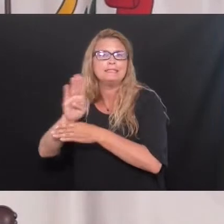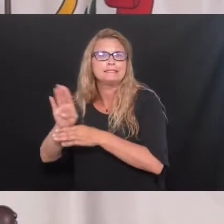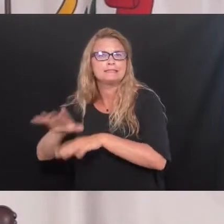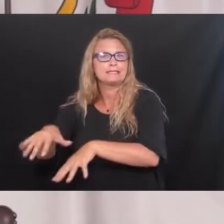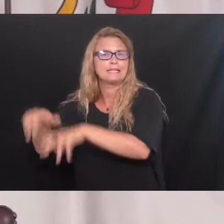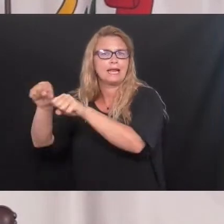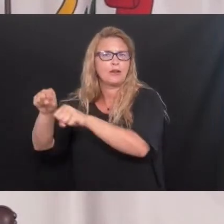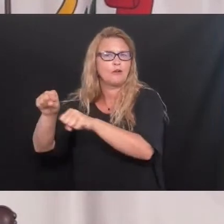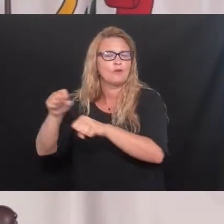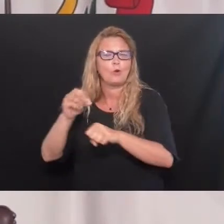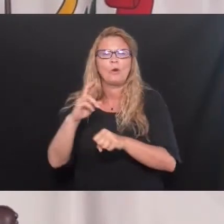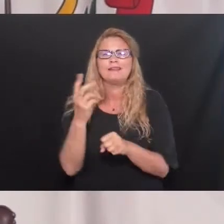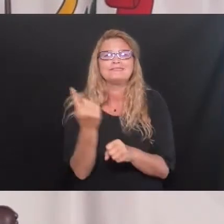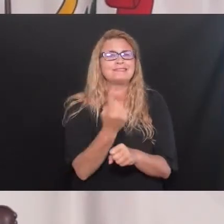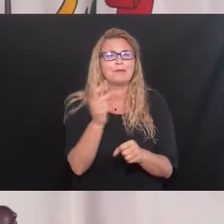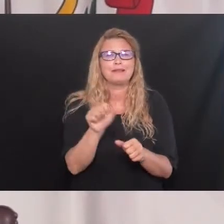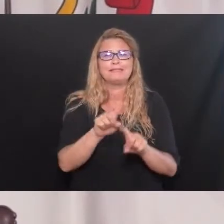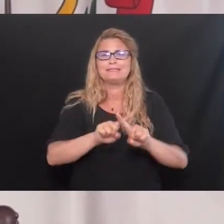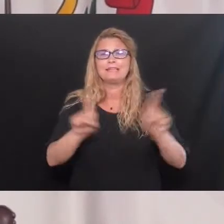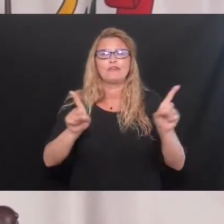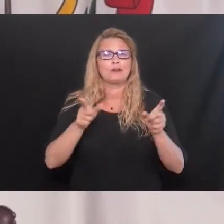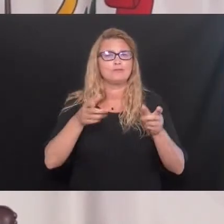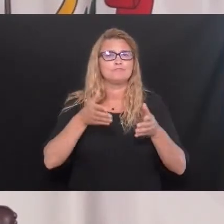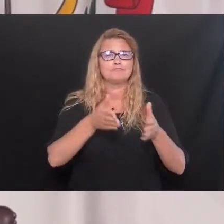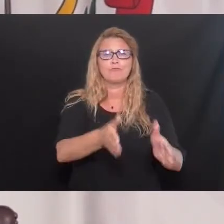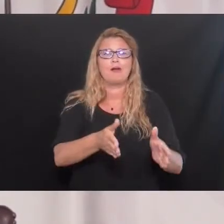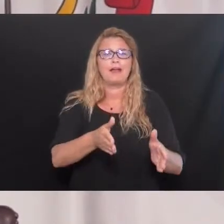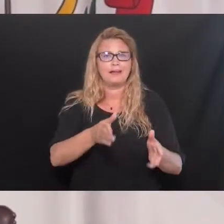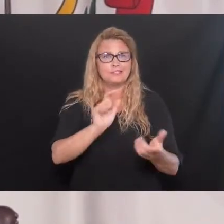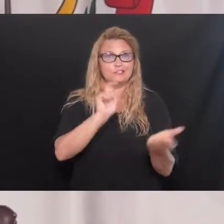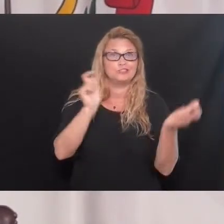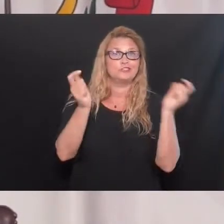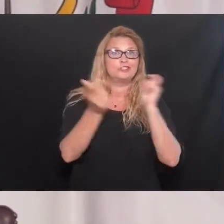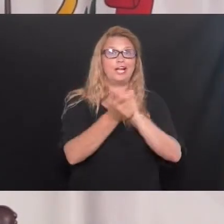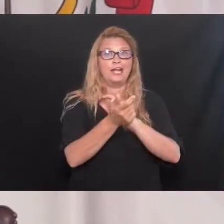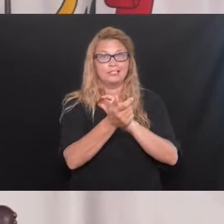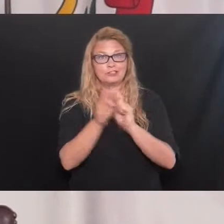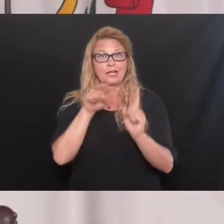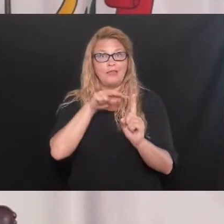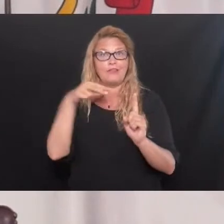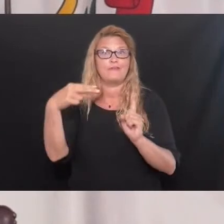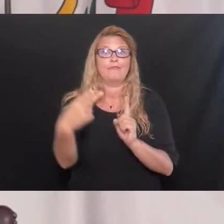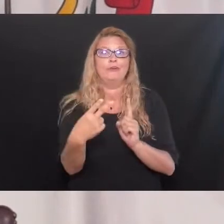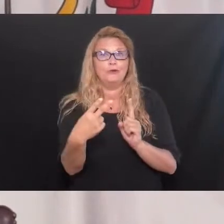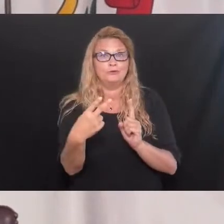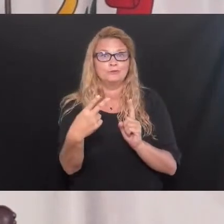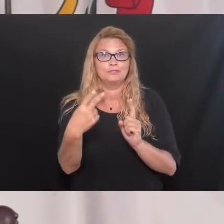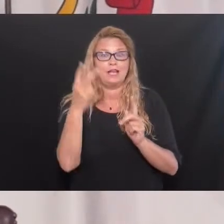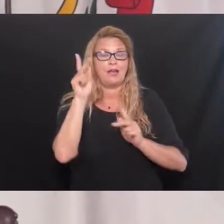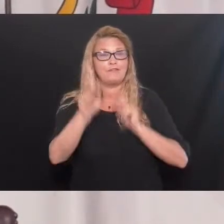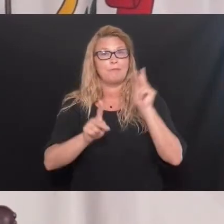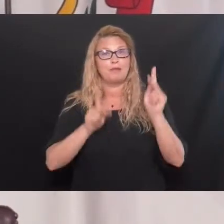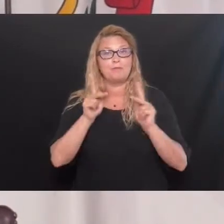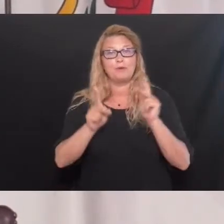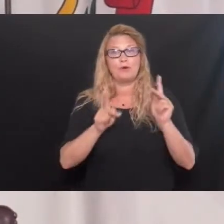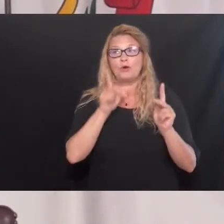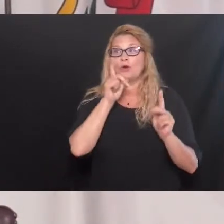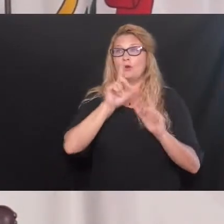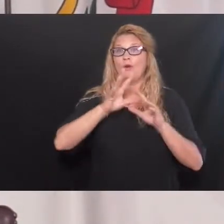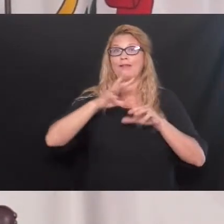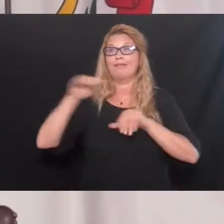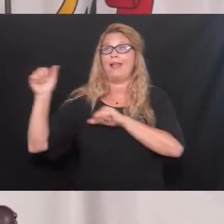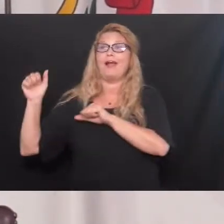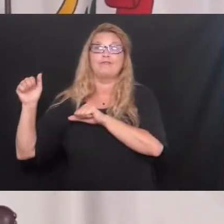something, that would have changed the views of the folks that decided and made the decision to go